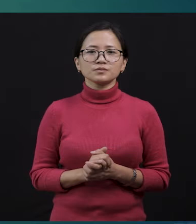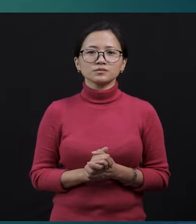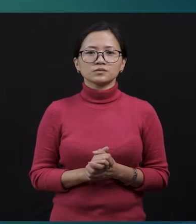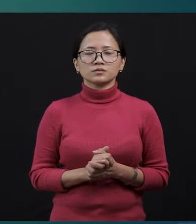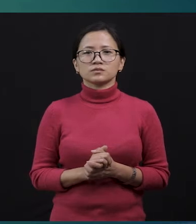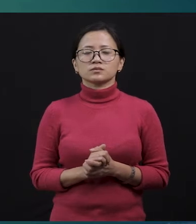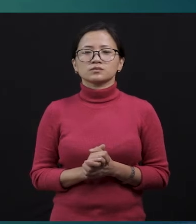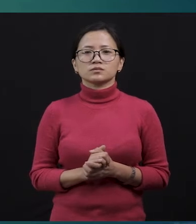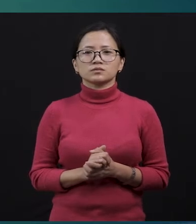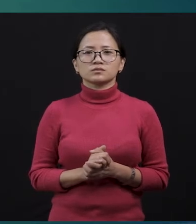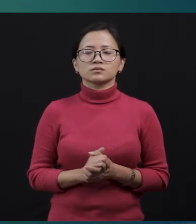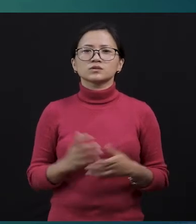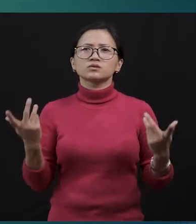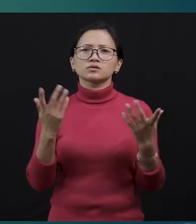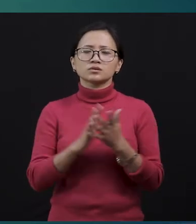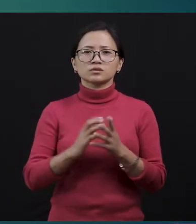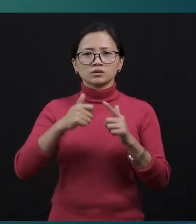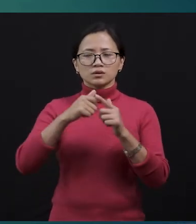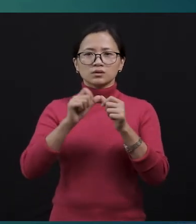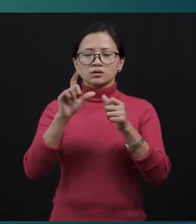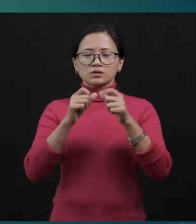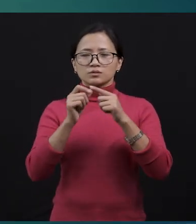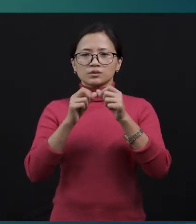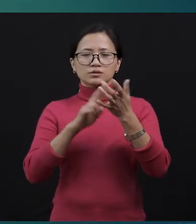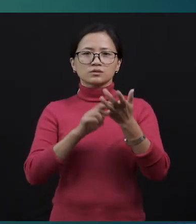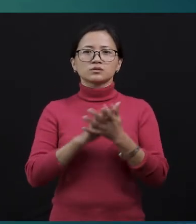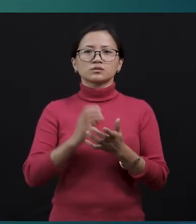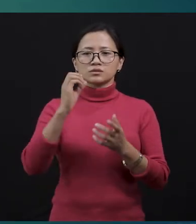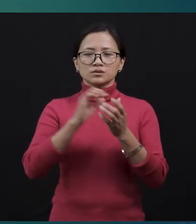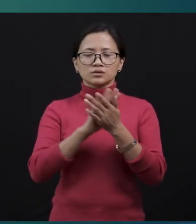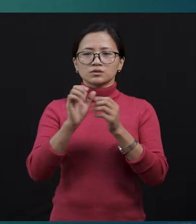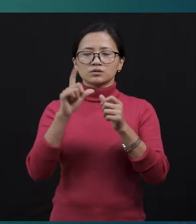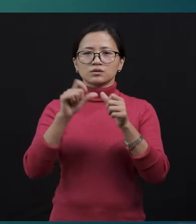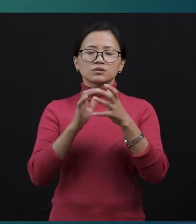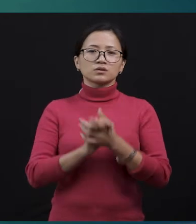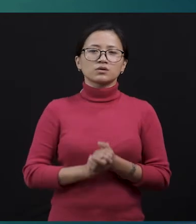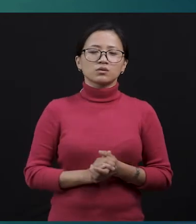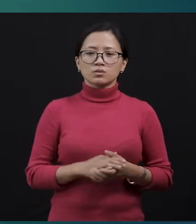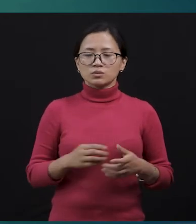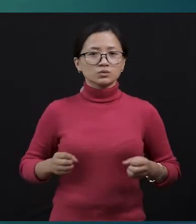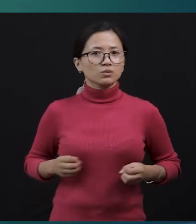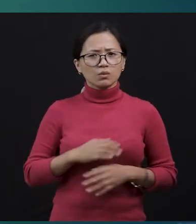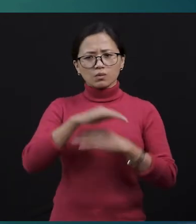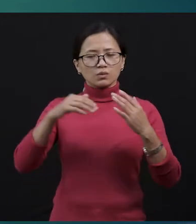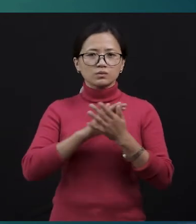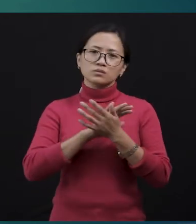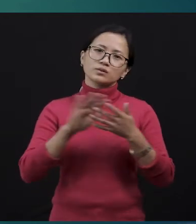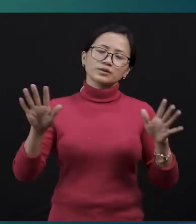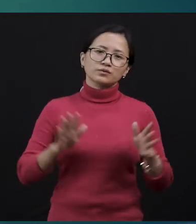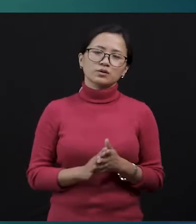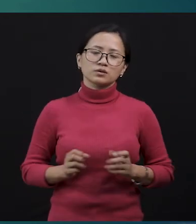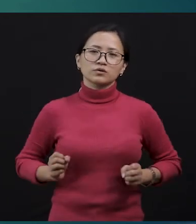the spacecraft on which Kalpana Chawla and the team was traveling was already in fire. But people were